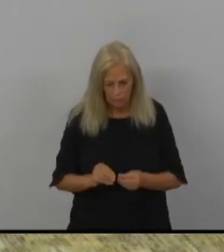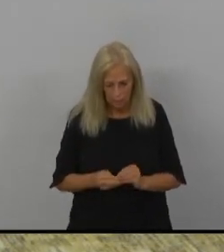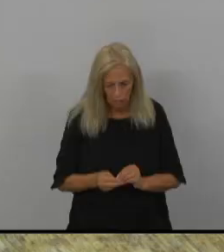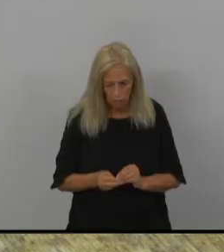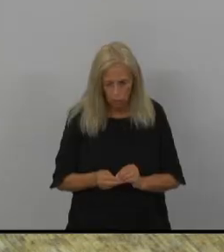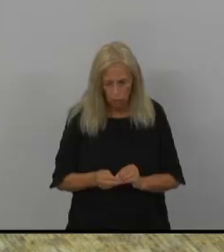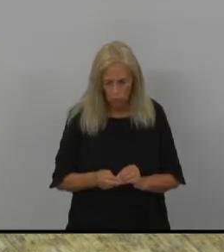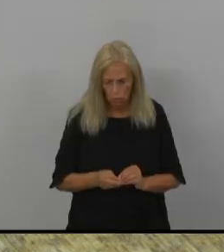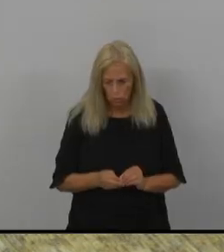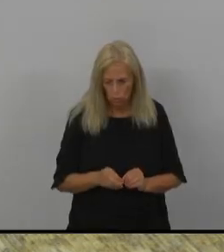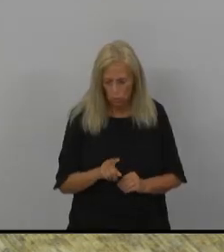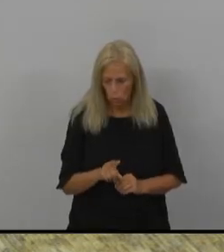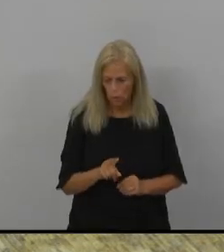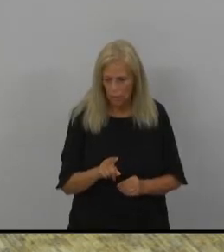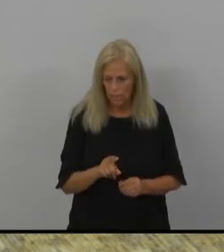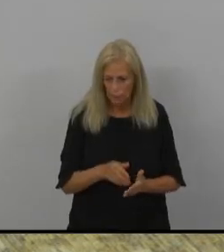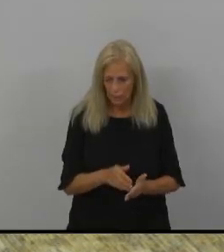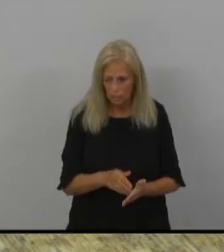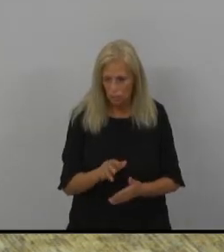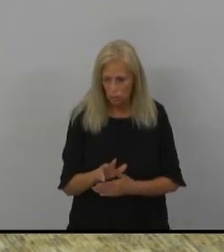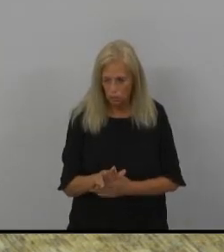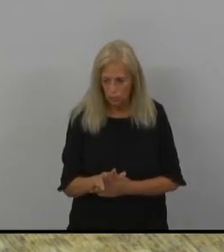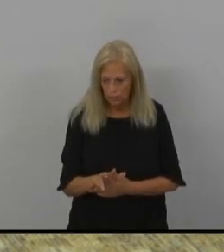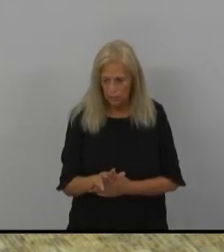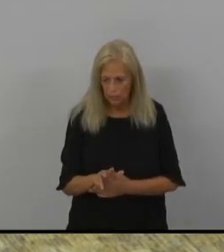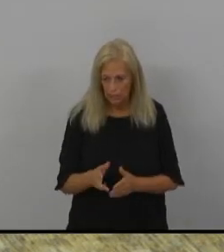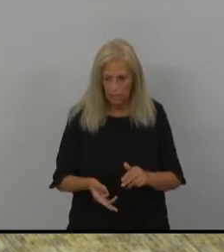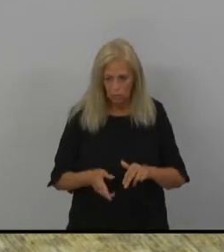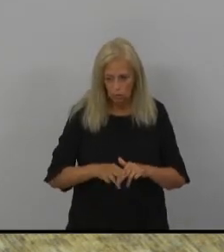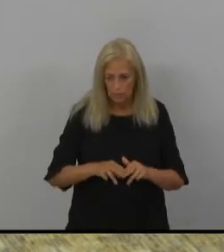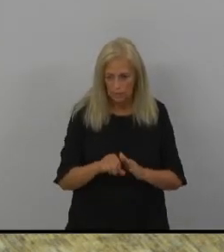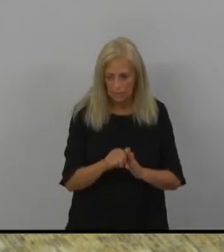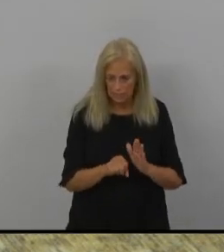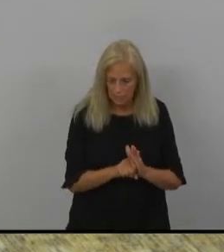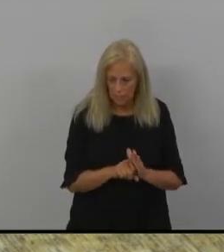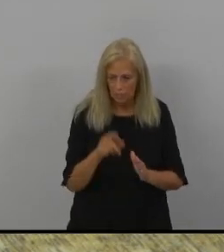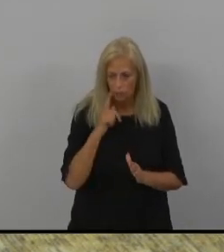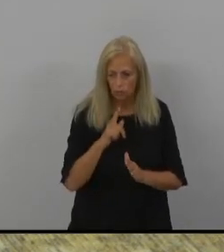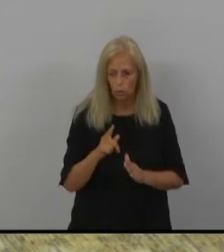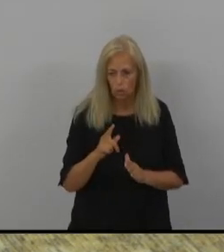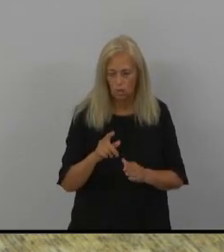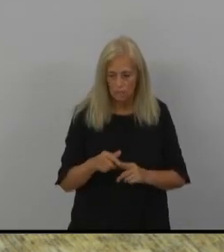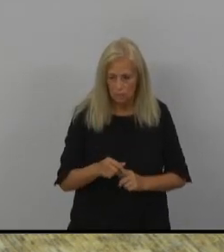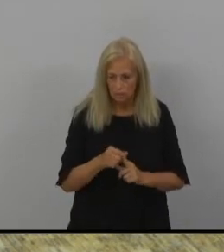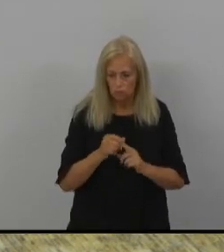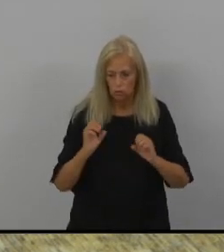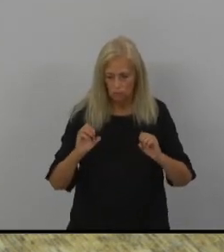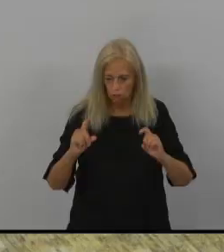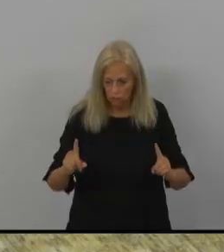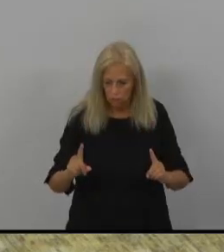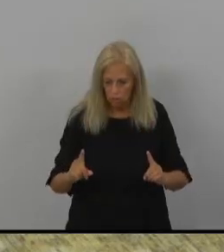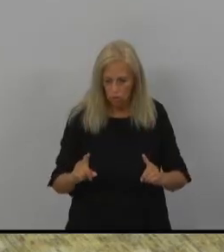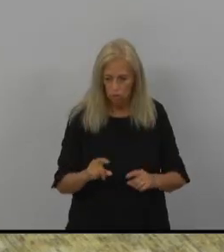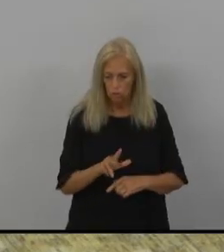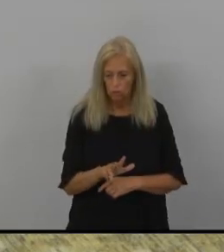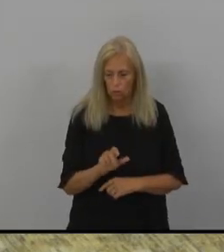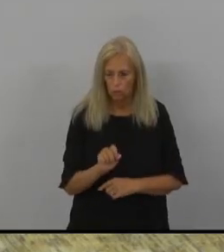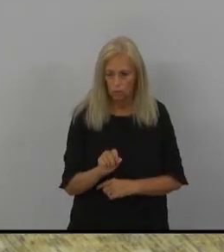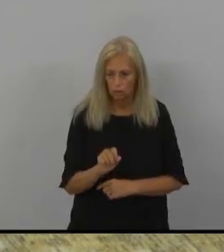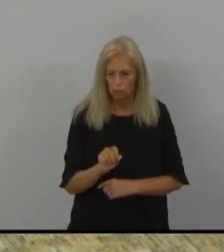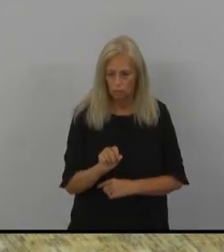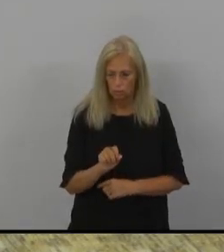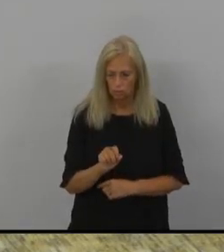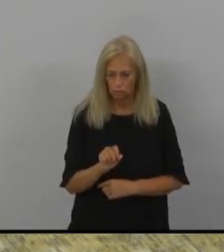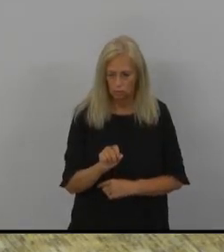of $1.3 million, an increase in our state funding for special education. So $2.3 million went into